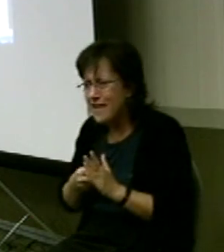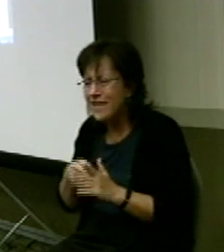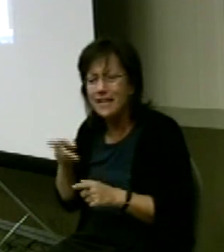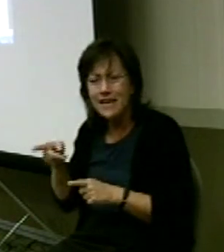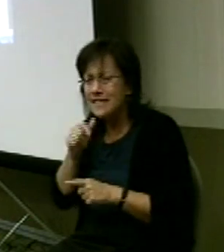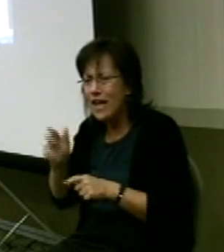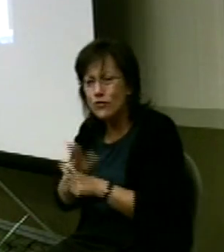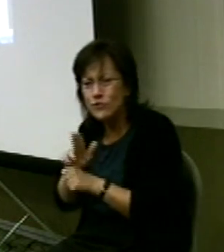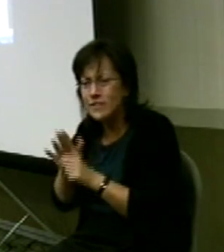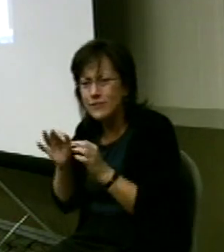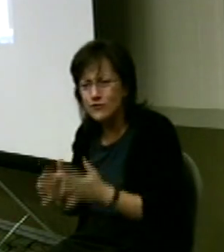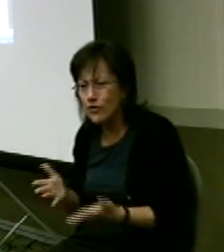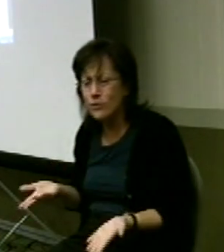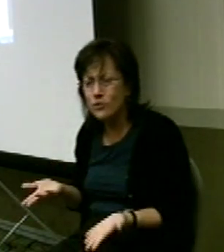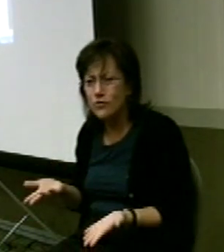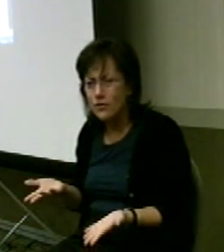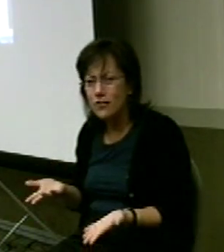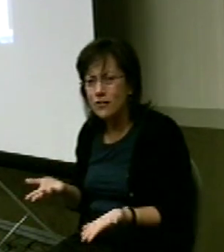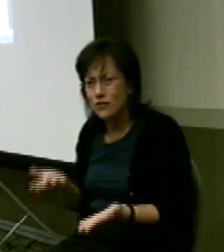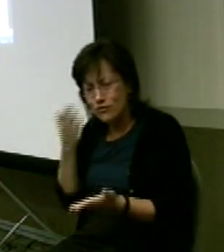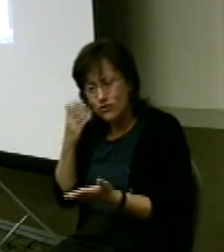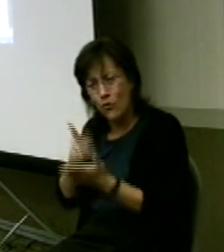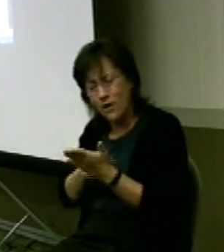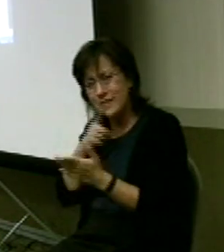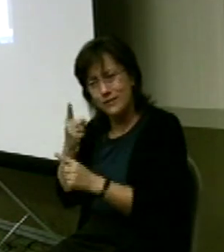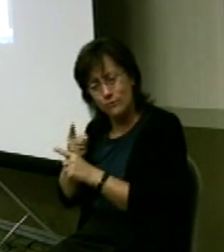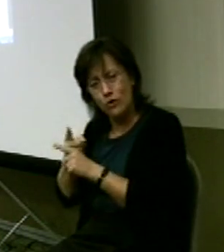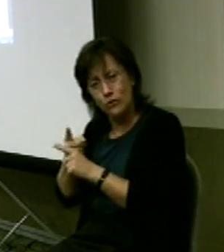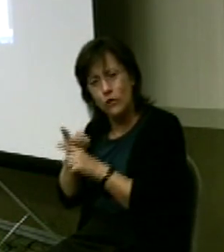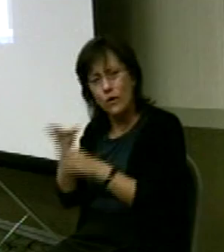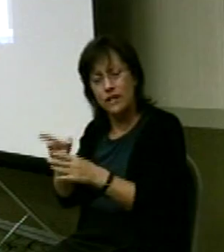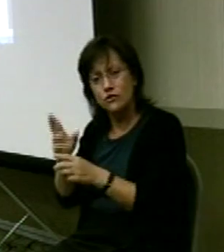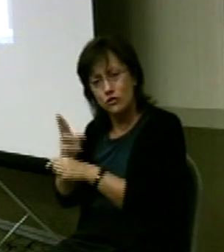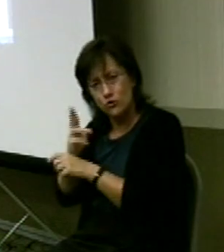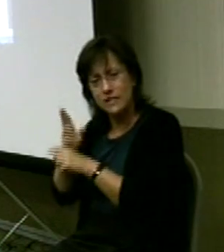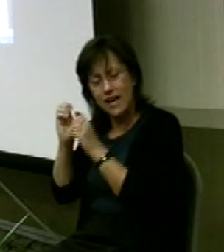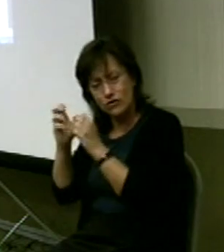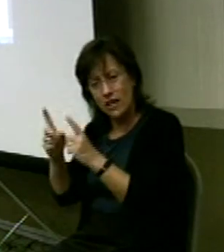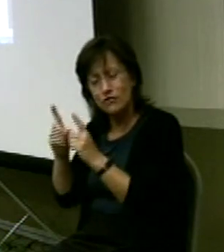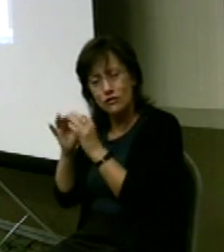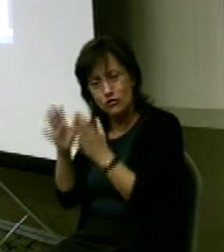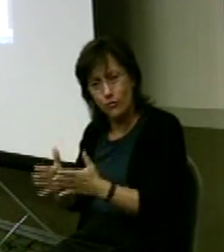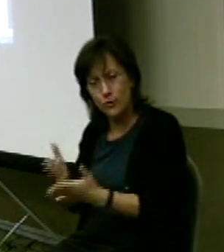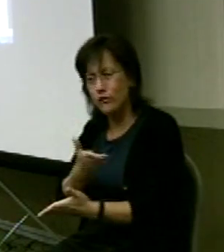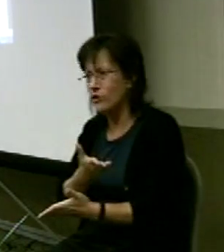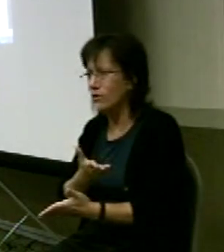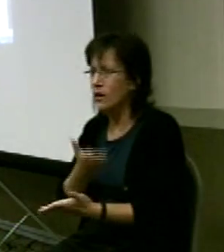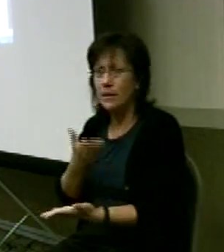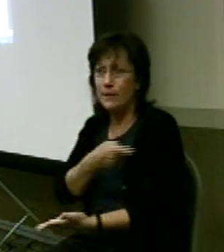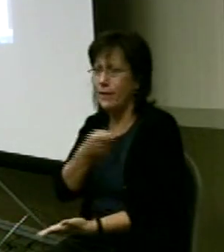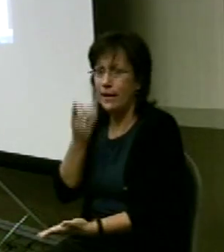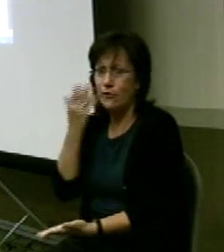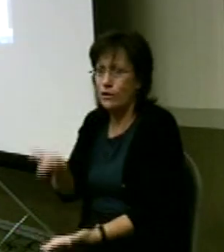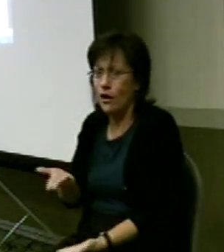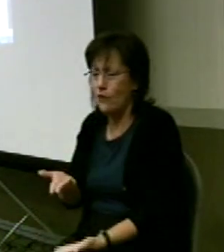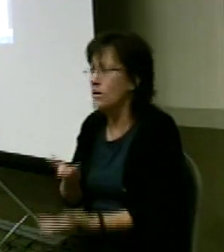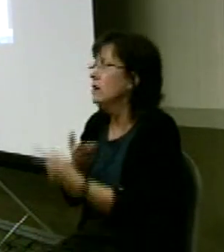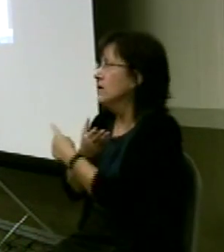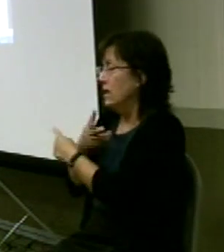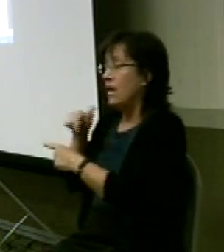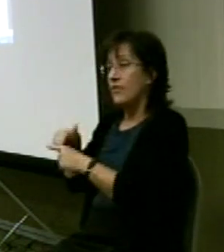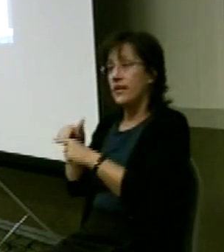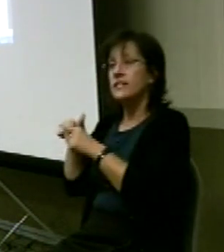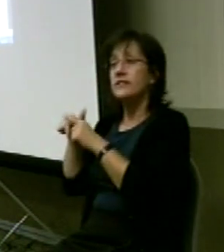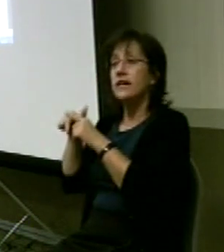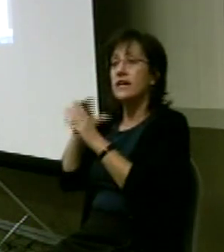do you mean that he's not using it? Do you know what is the appropriate way to use an educational interpreter? Yeah, but remember, this conversation